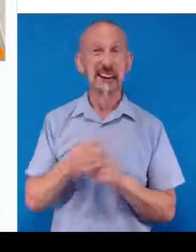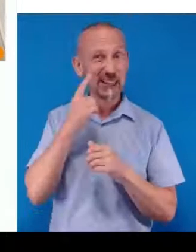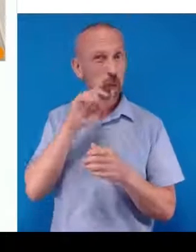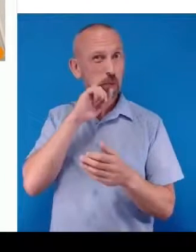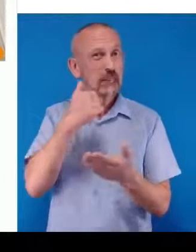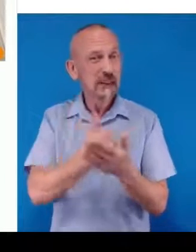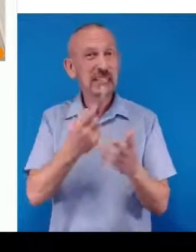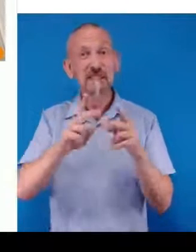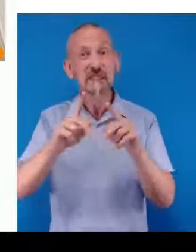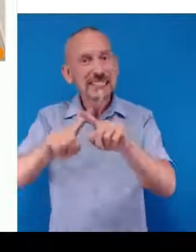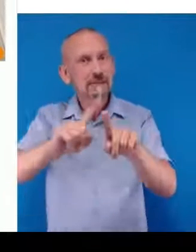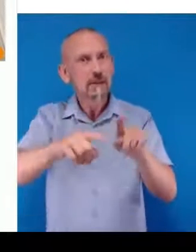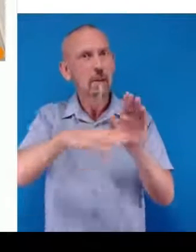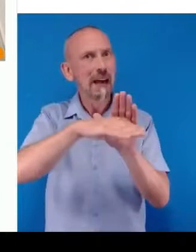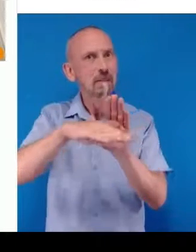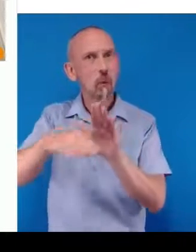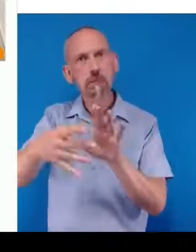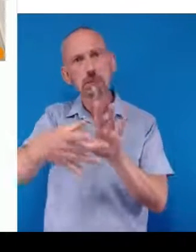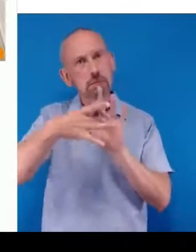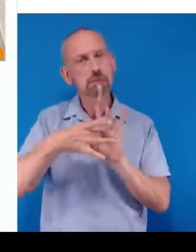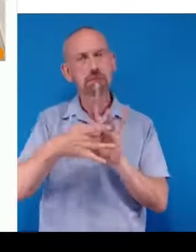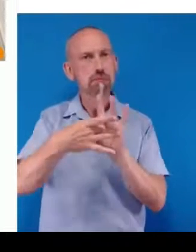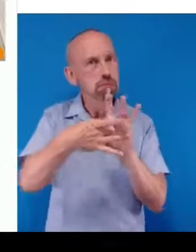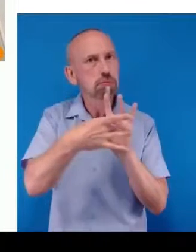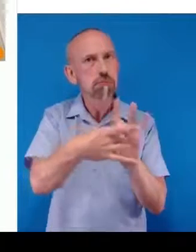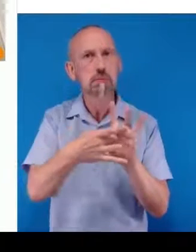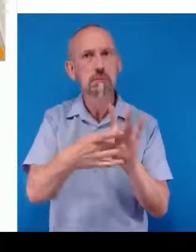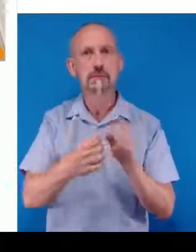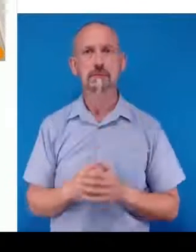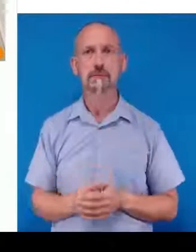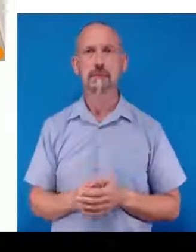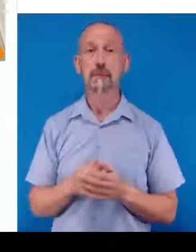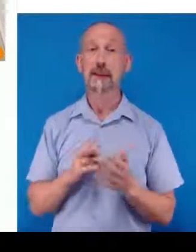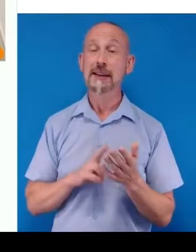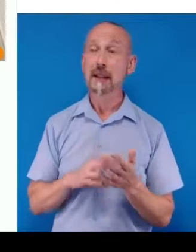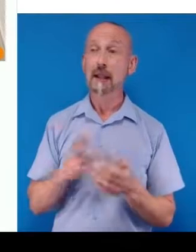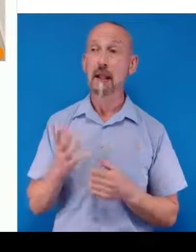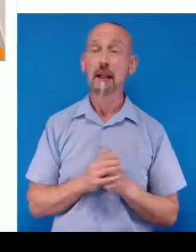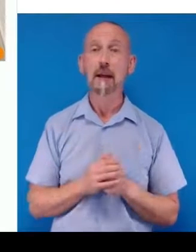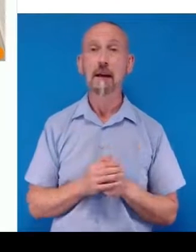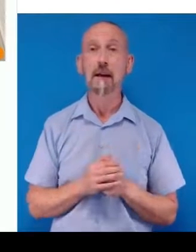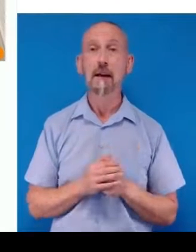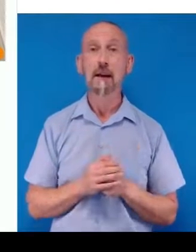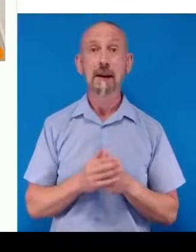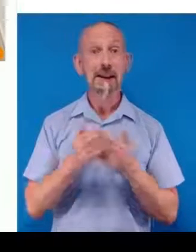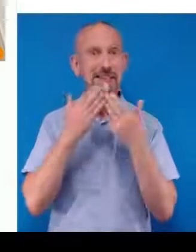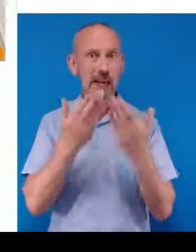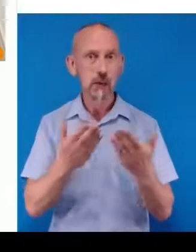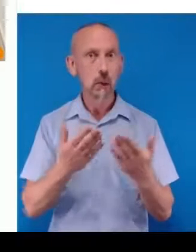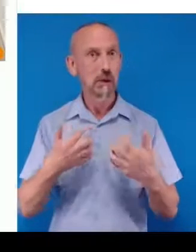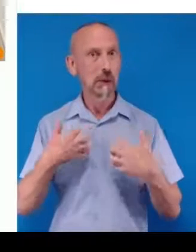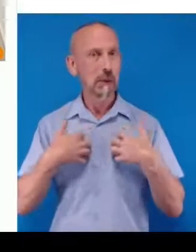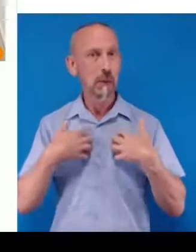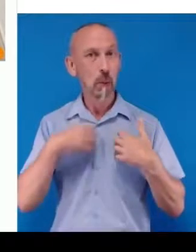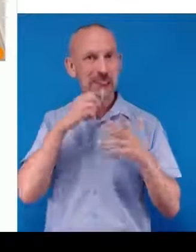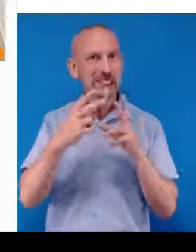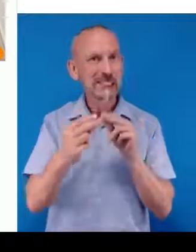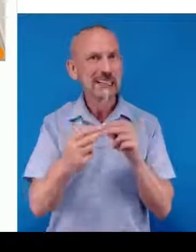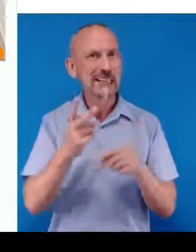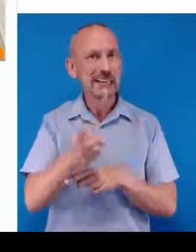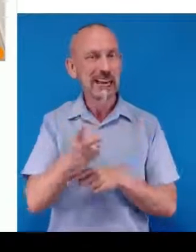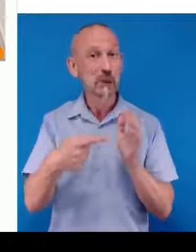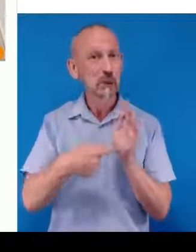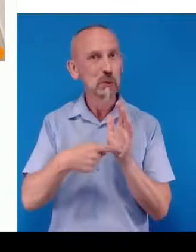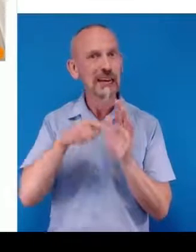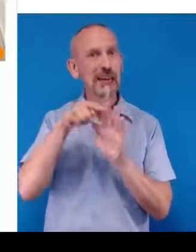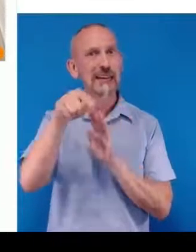Yes. Excellent. Thank you. Looking forward to the chat on Tuesday. Yes, indeed. Yeah, brilliant. It's always great to